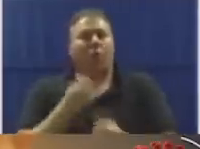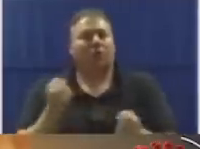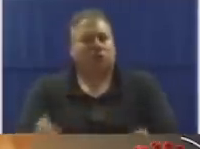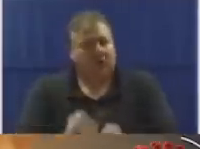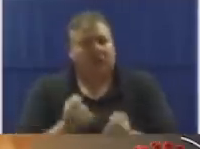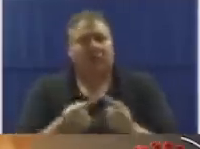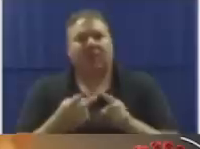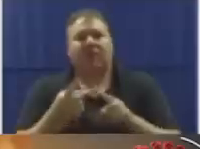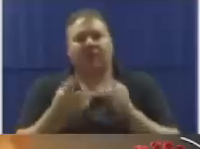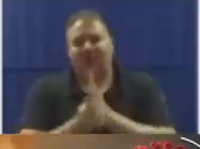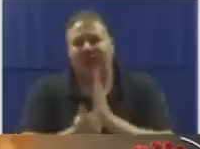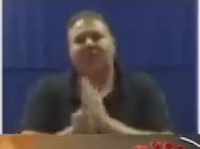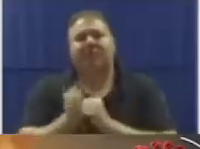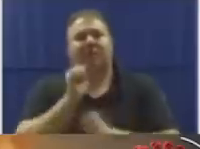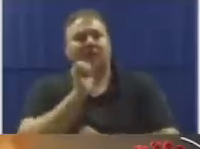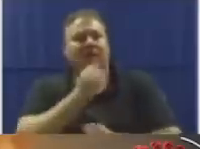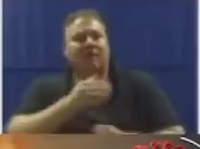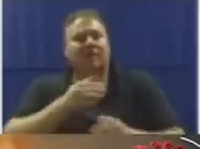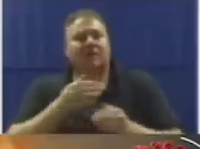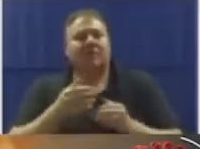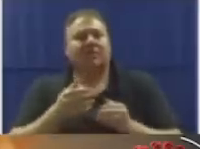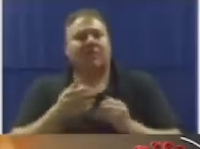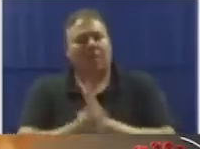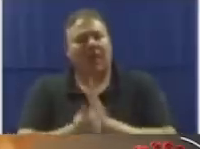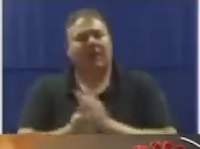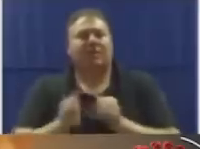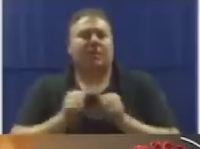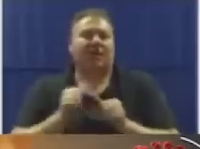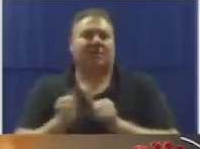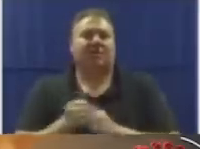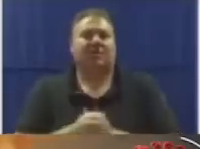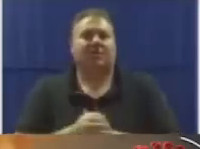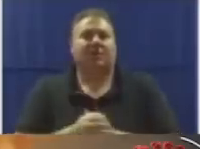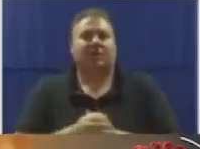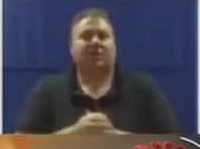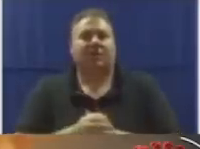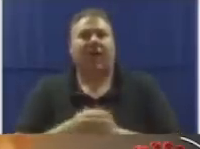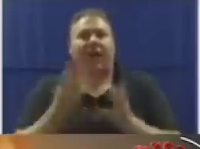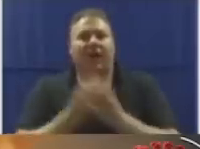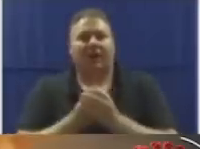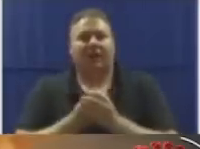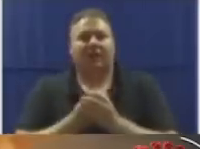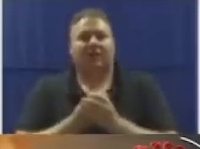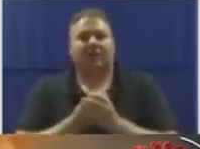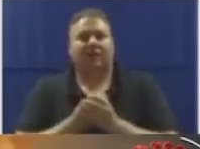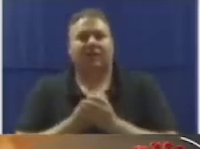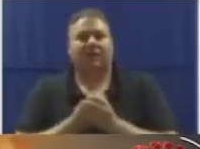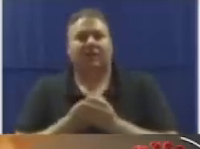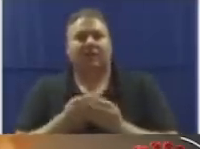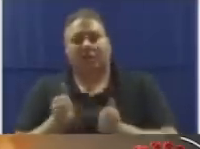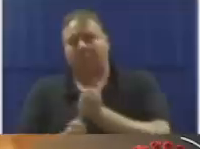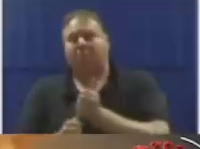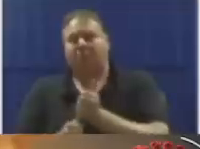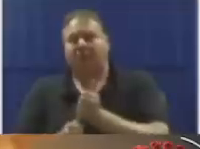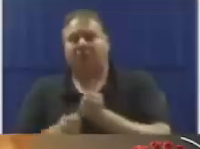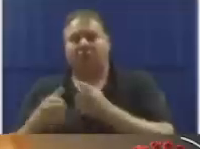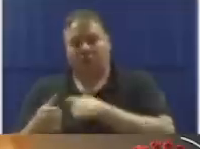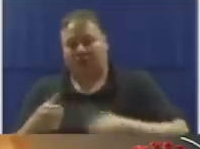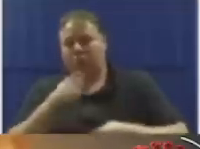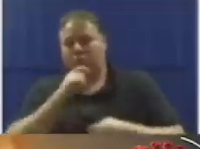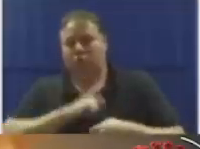talents and to the best of his abilities. But for the Deputy President, only his affirmation or oath of office